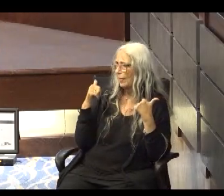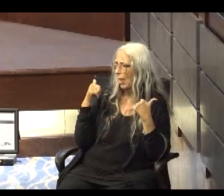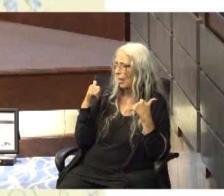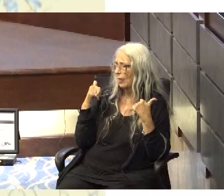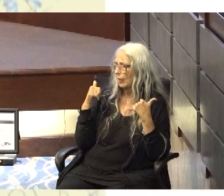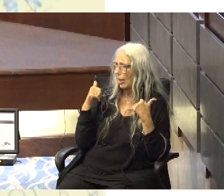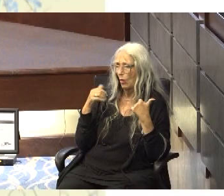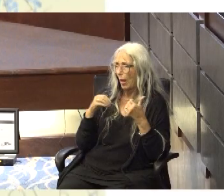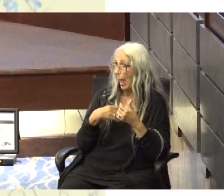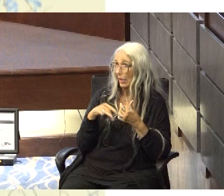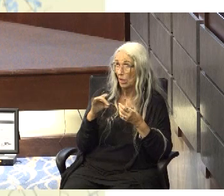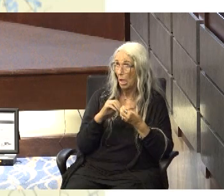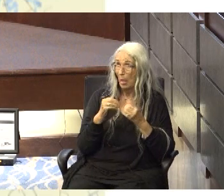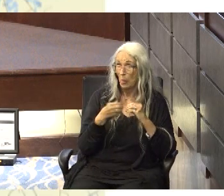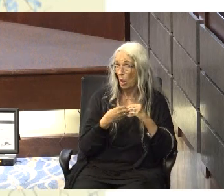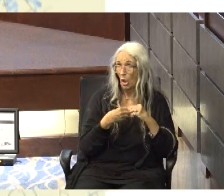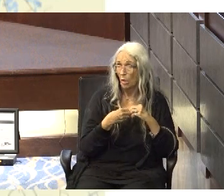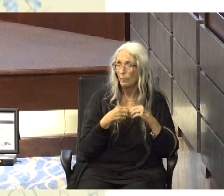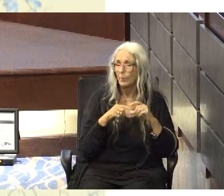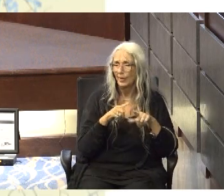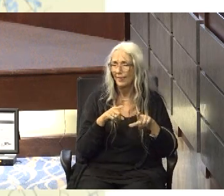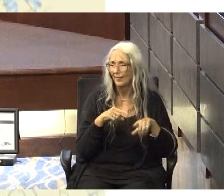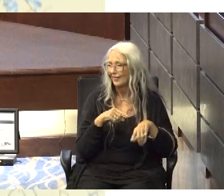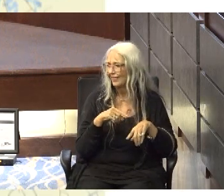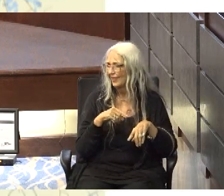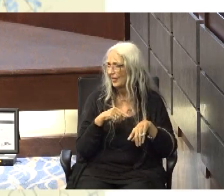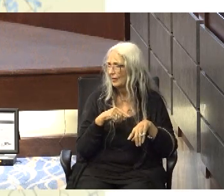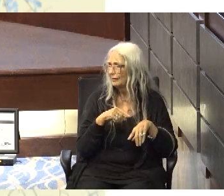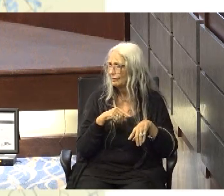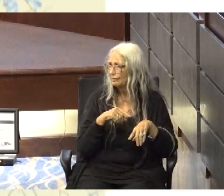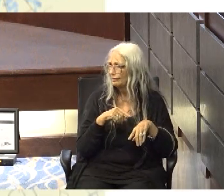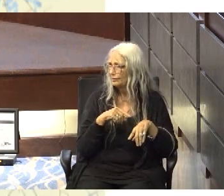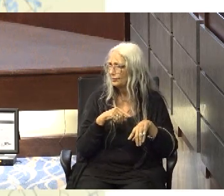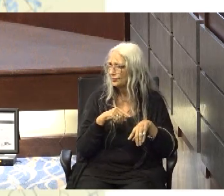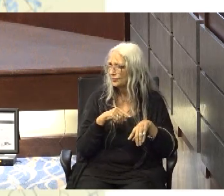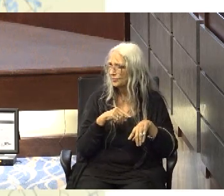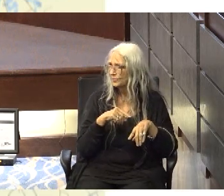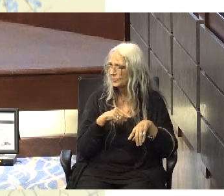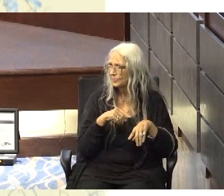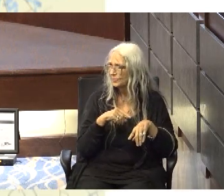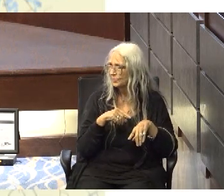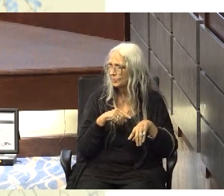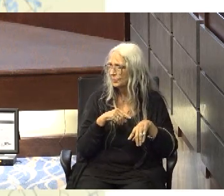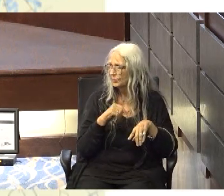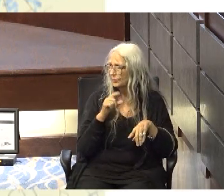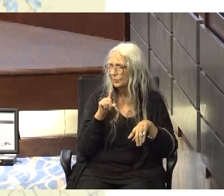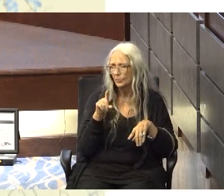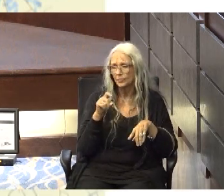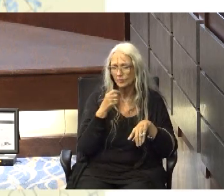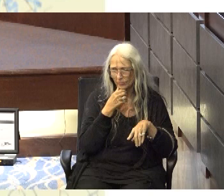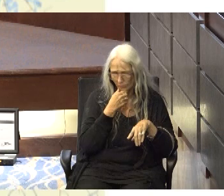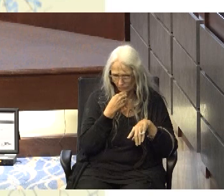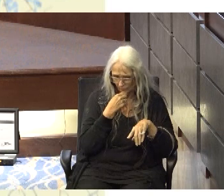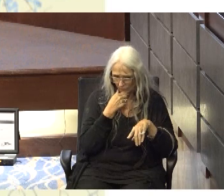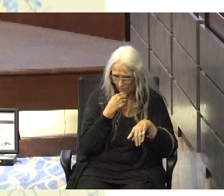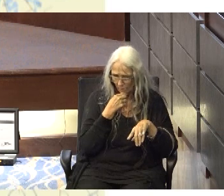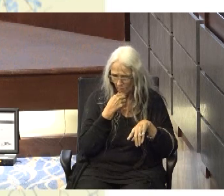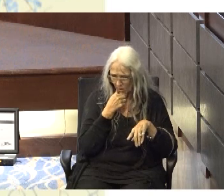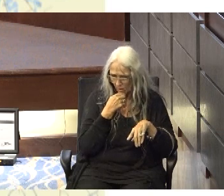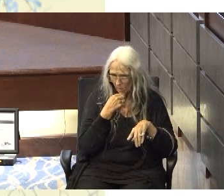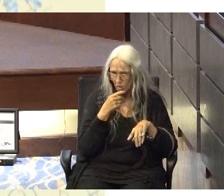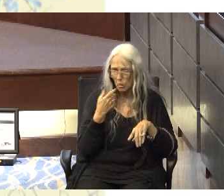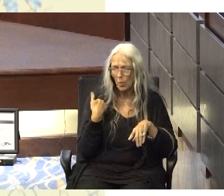though. I don't like the number, but that should. Very bold. Did we, and I think I asked this question in preview, did we have